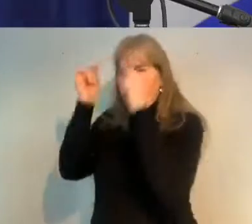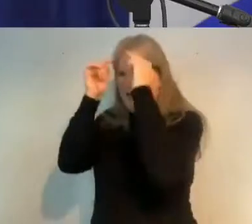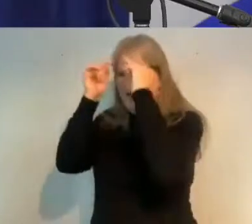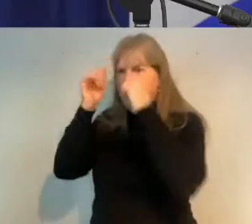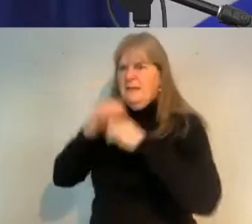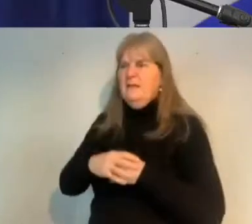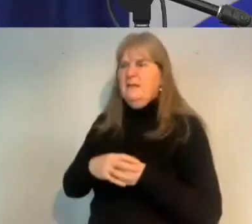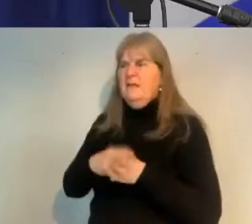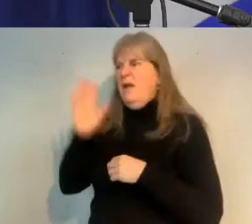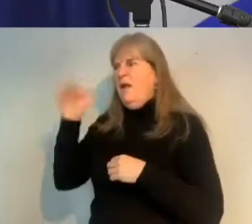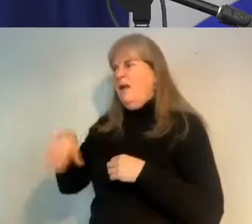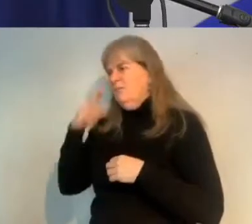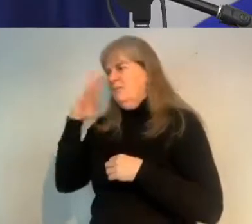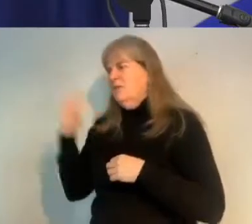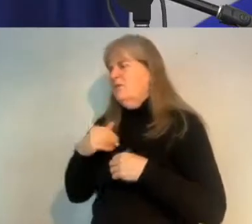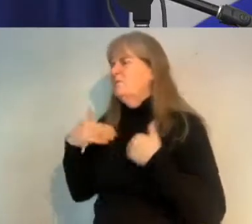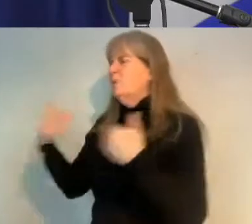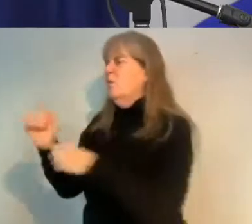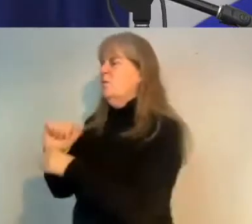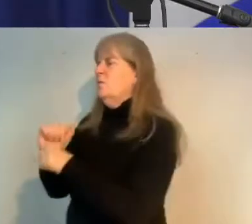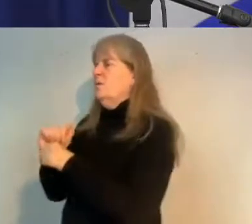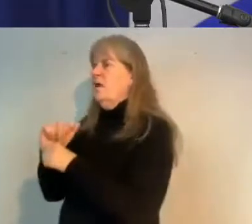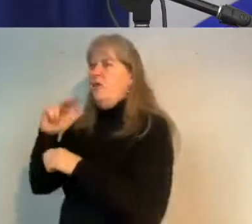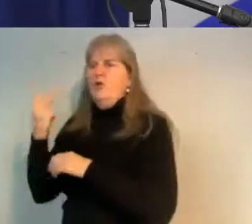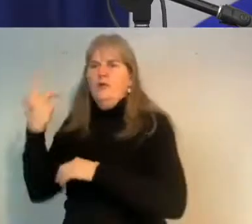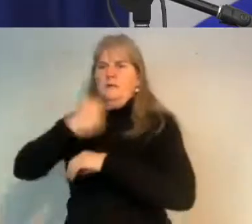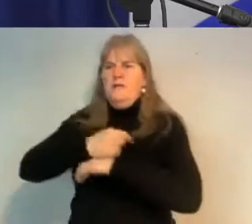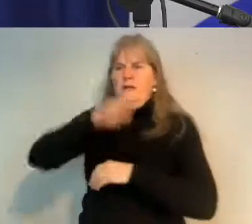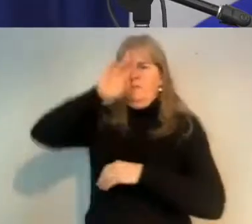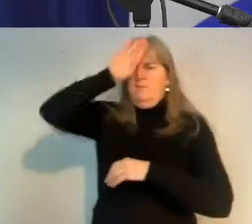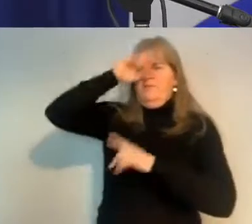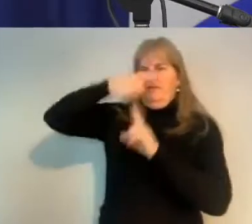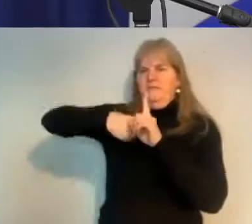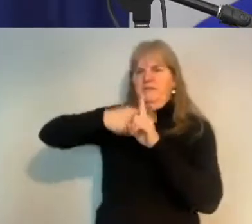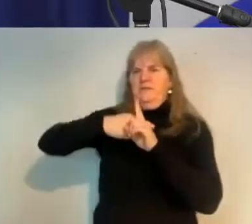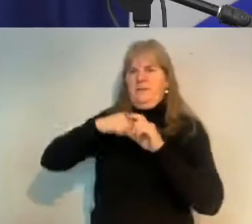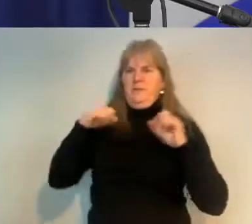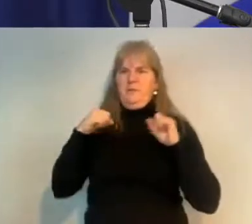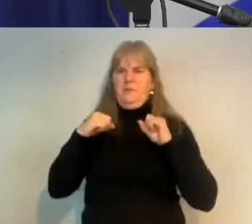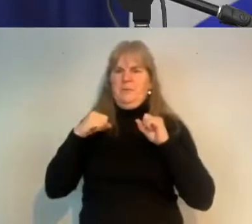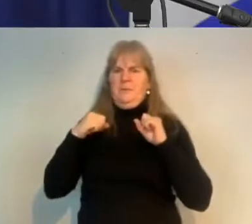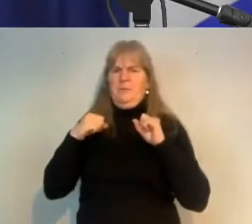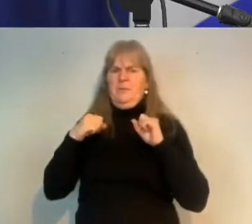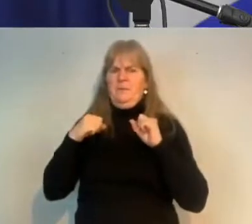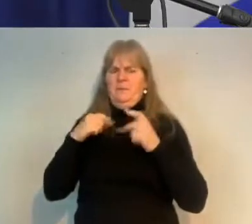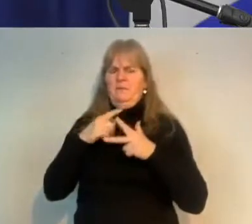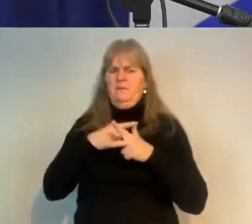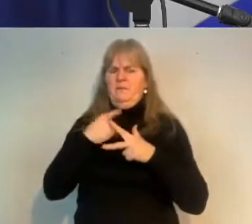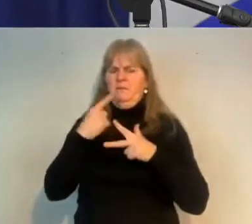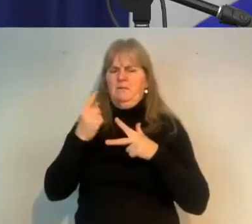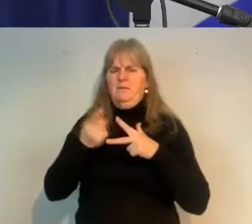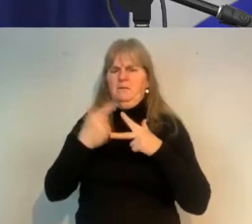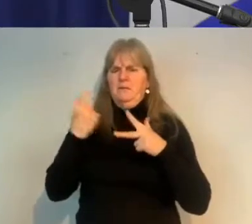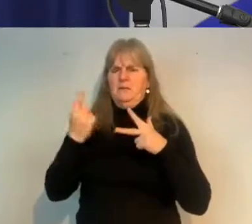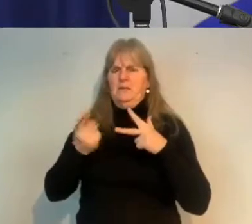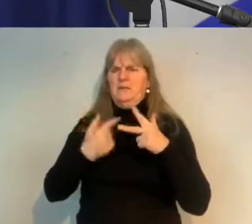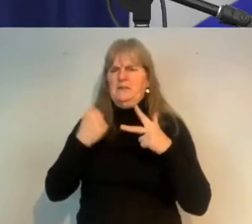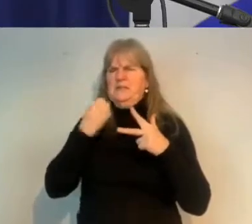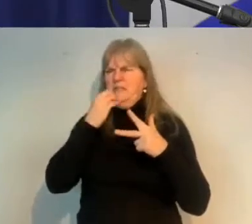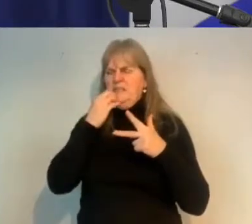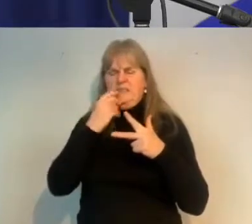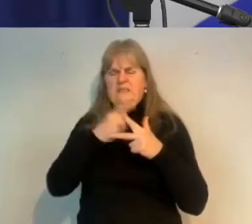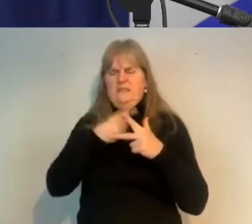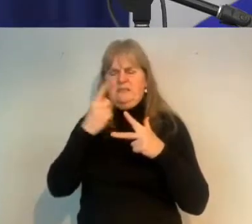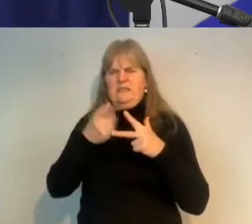business. Day 3, fever, chills. So they say, wait a minute, I've had symptoms for